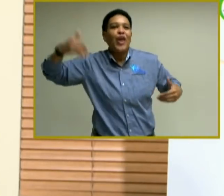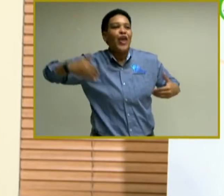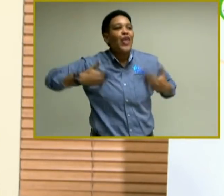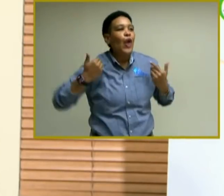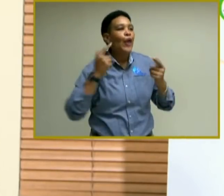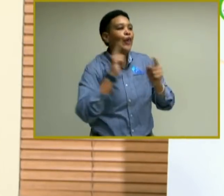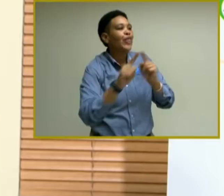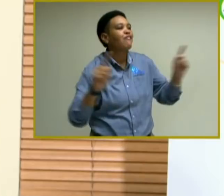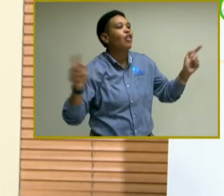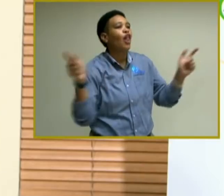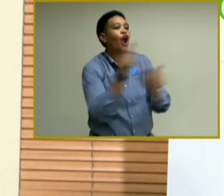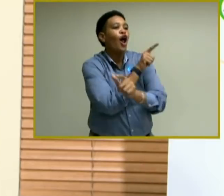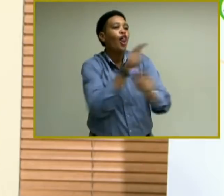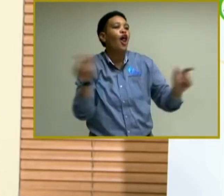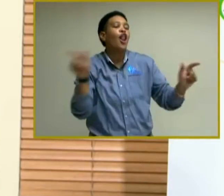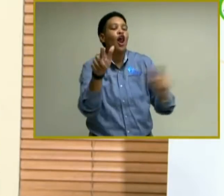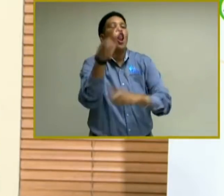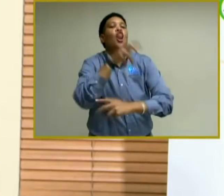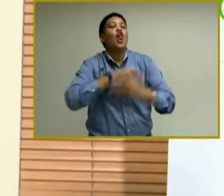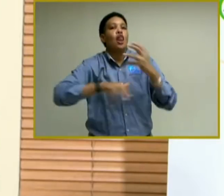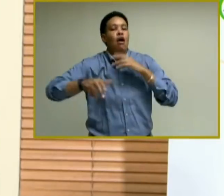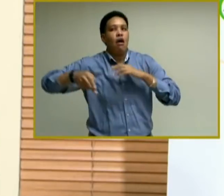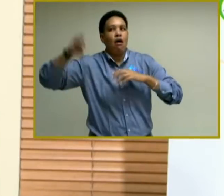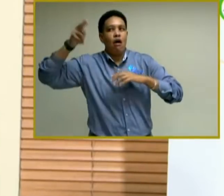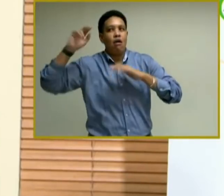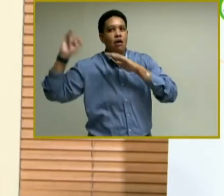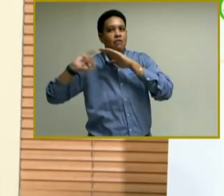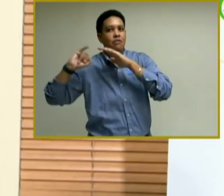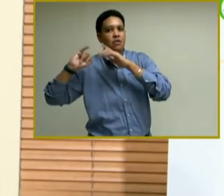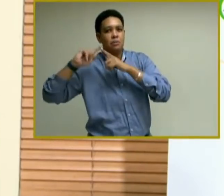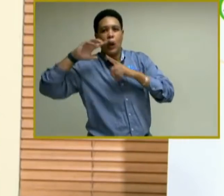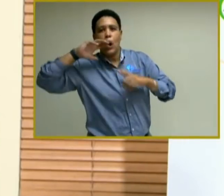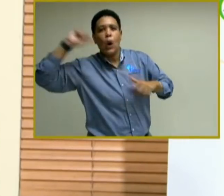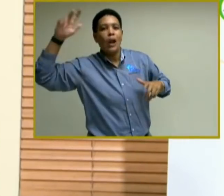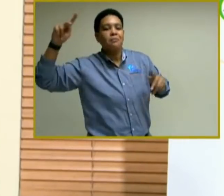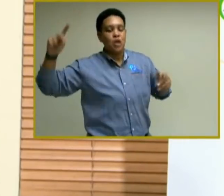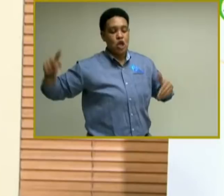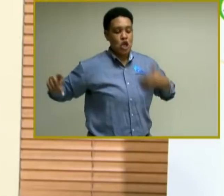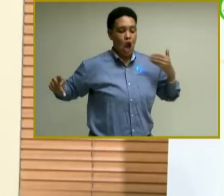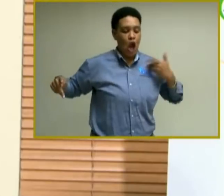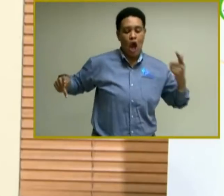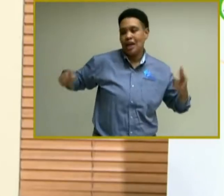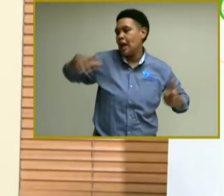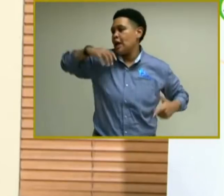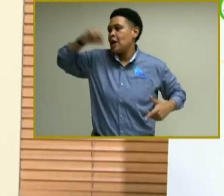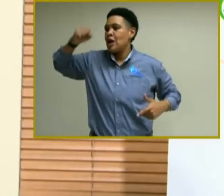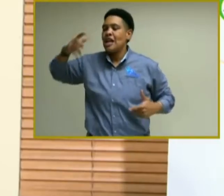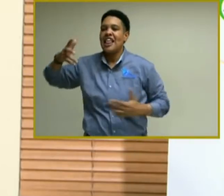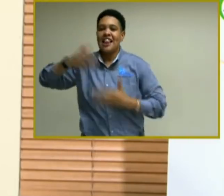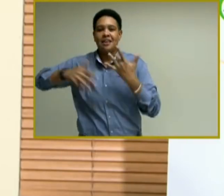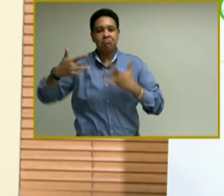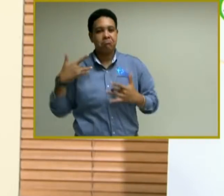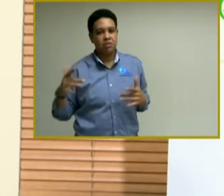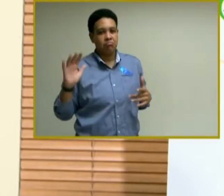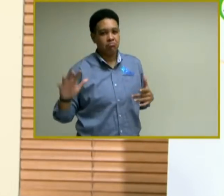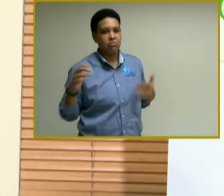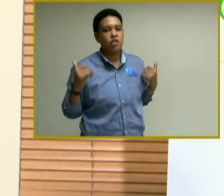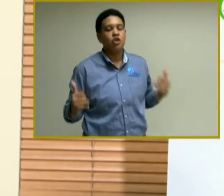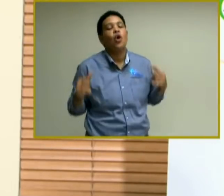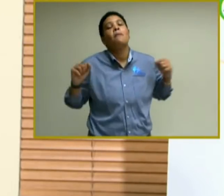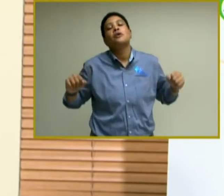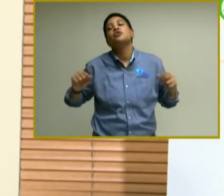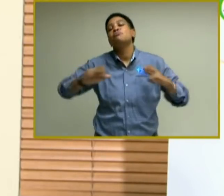of infection and older people, so young people, old people, is hugely and